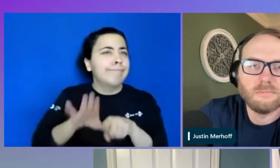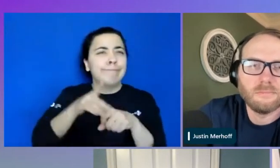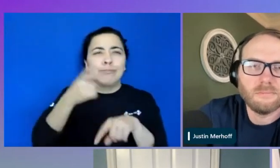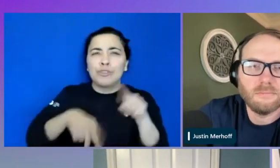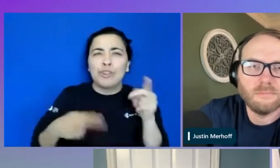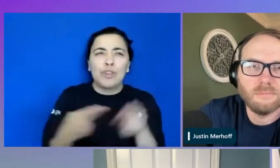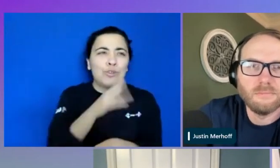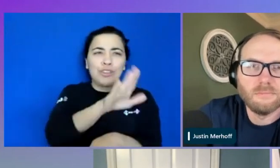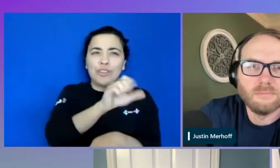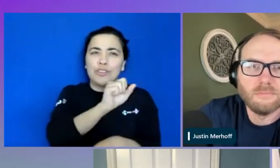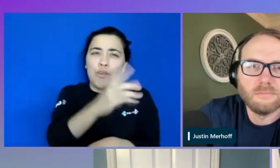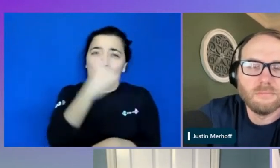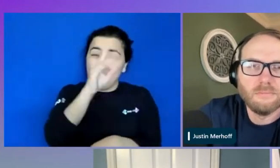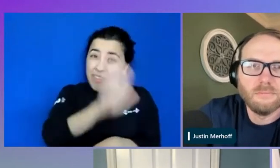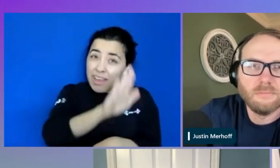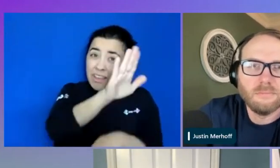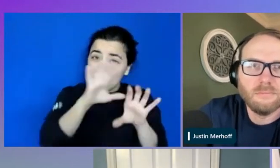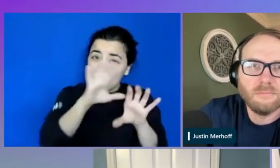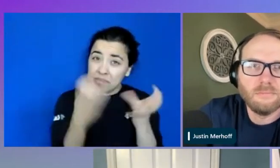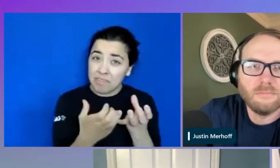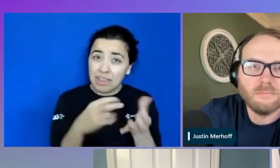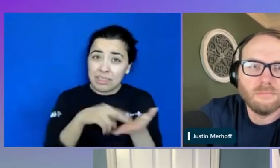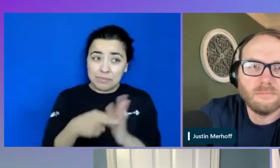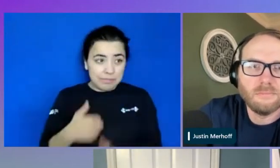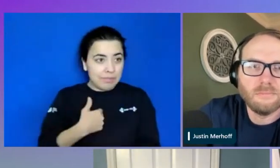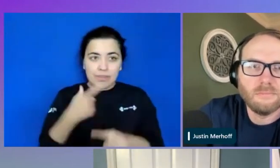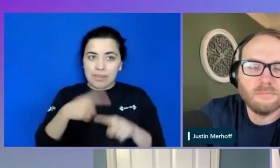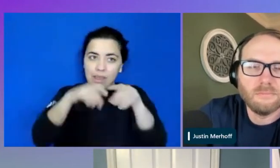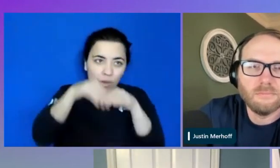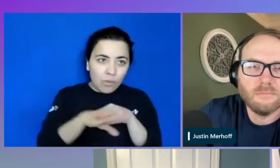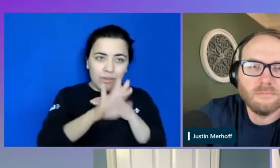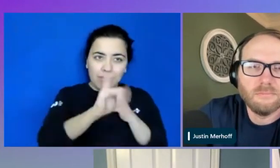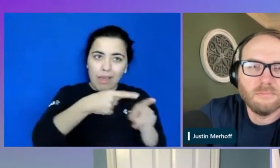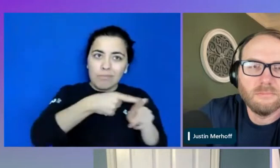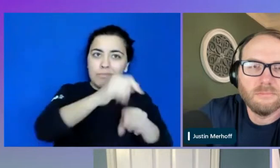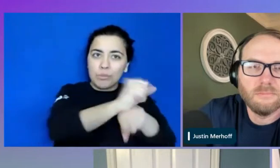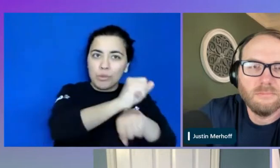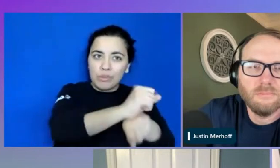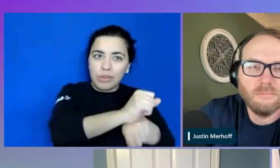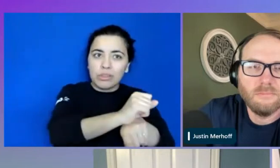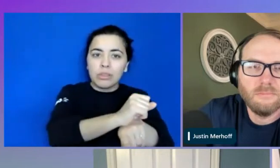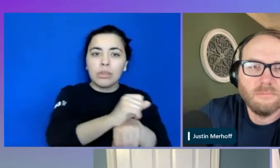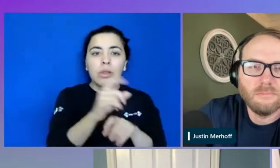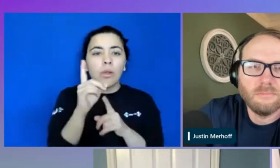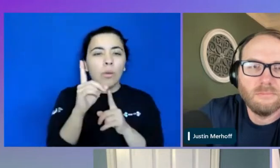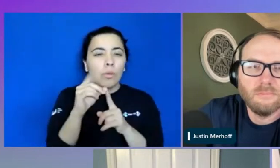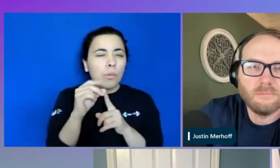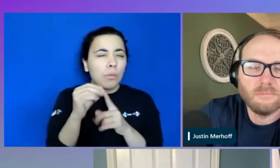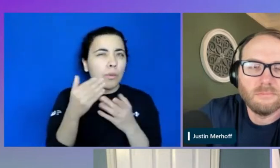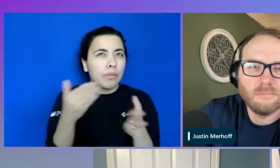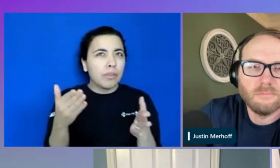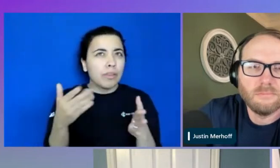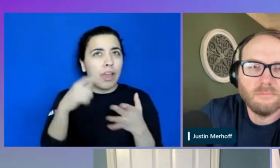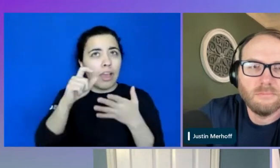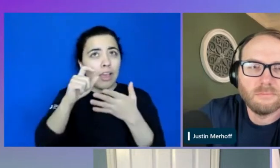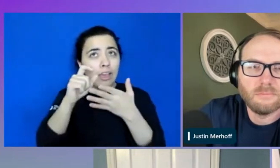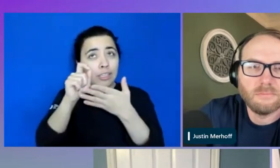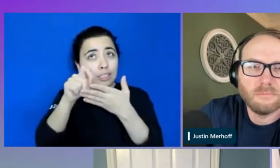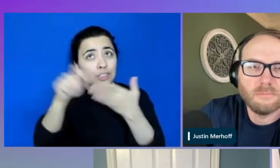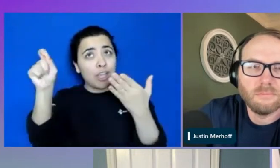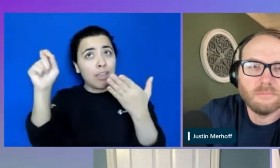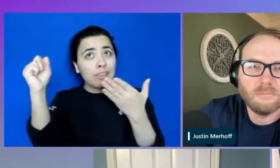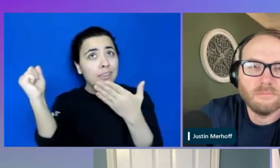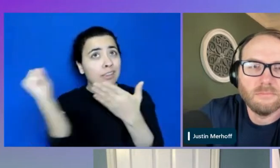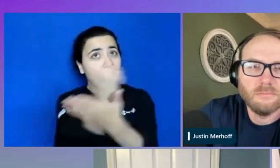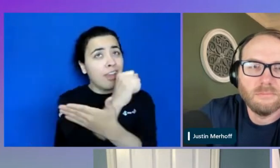do the class. So I wouldn't be able to go into that profession. That's just one more profession that I can check off the list of things that I